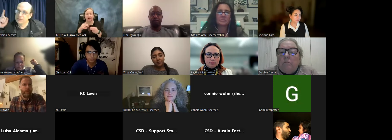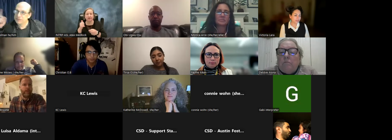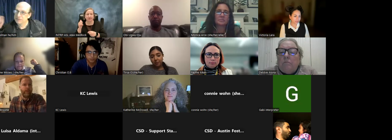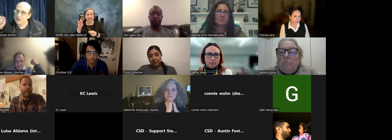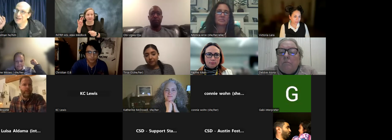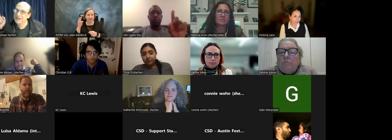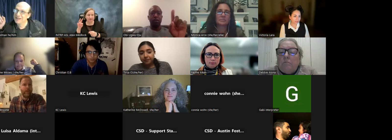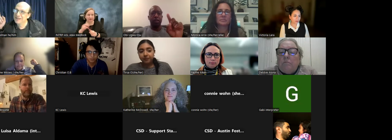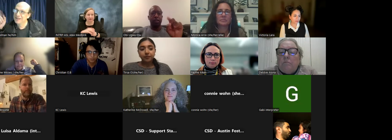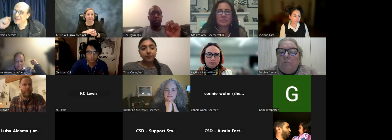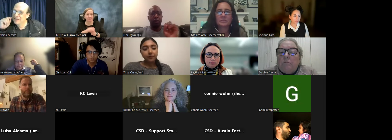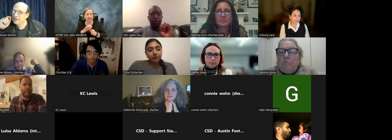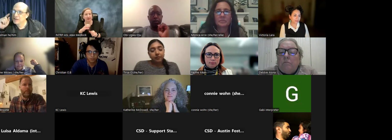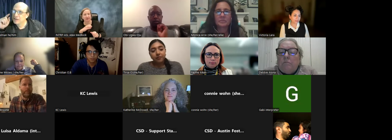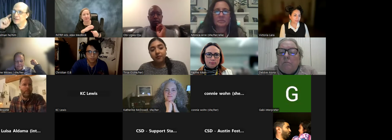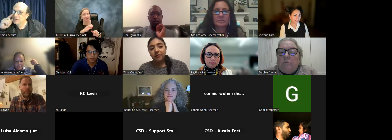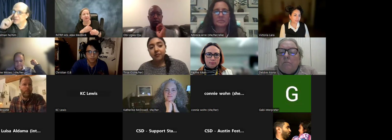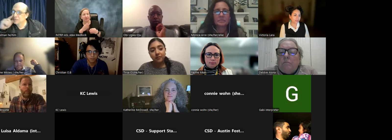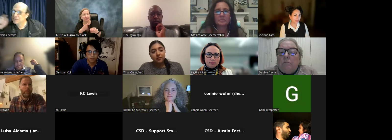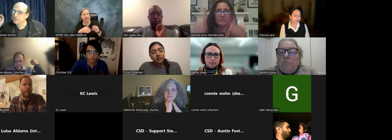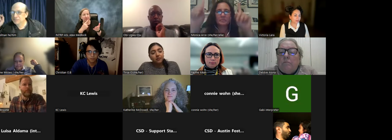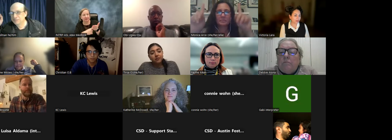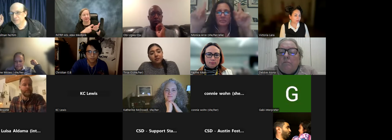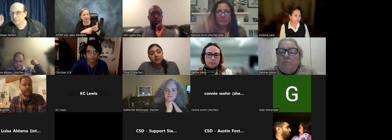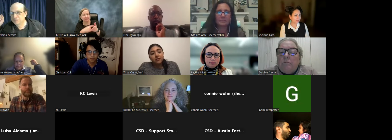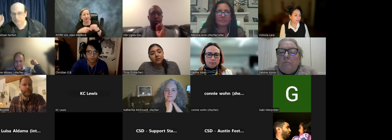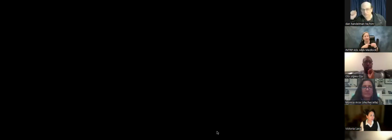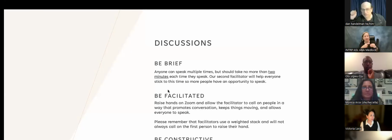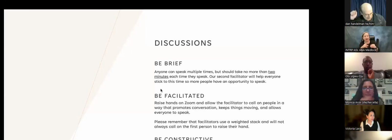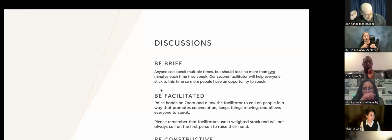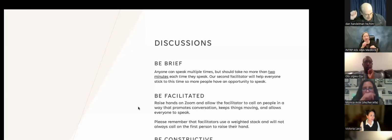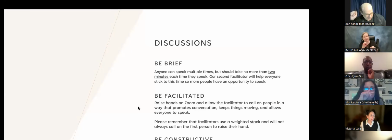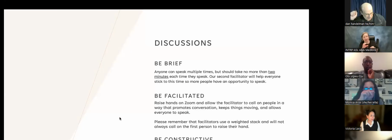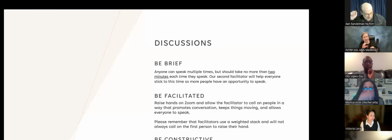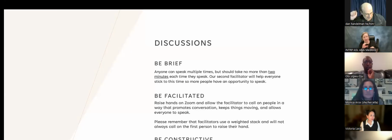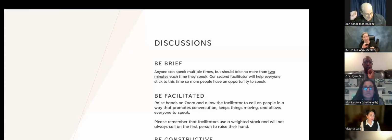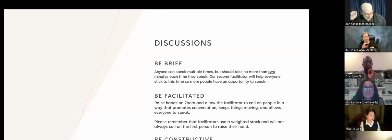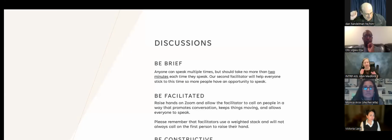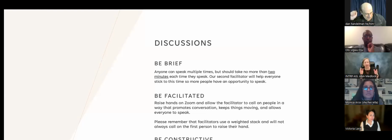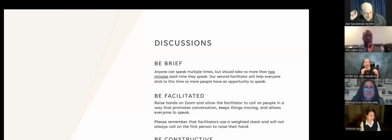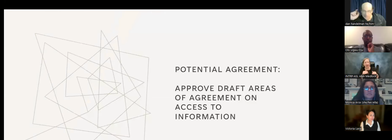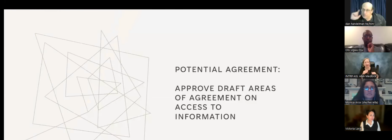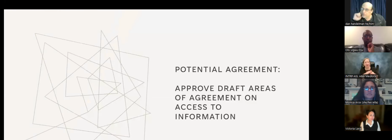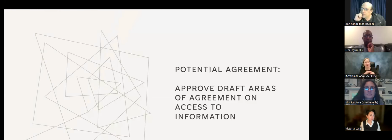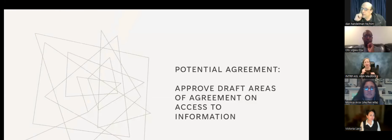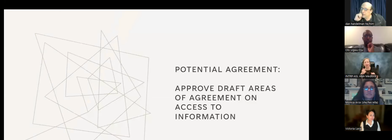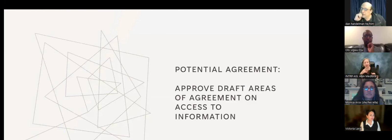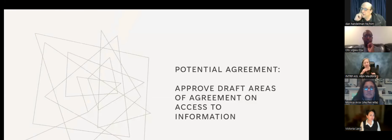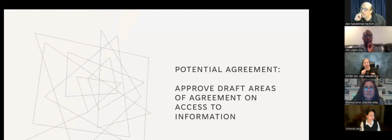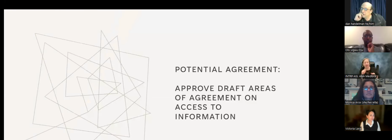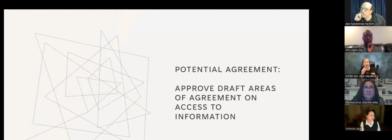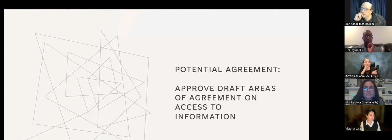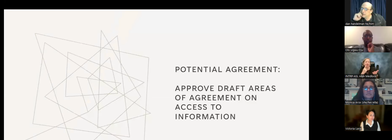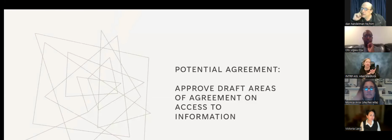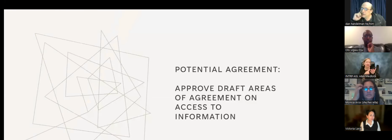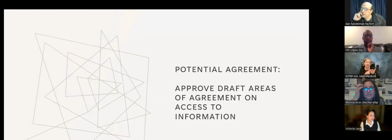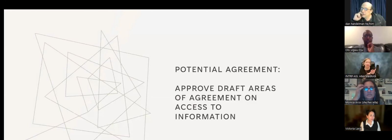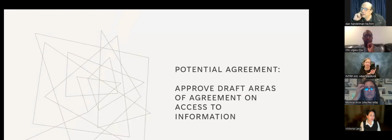The commission has completed discussion on the document, and next on the agenda is discussing